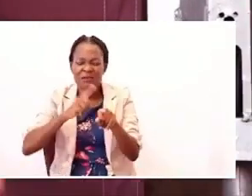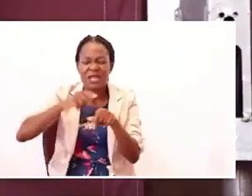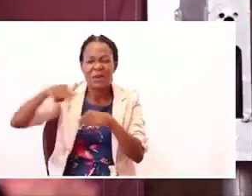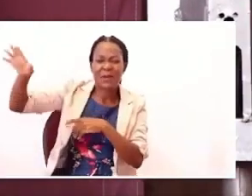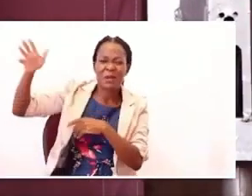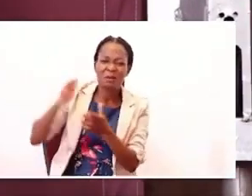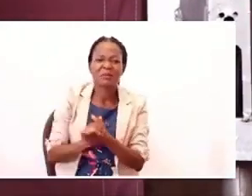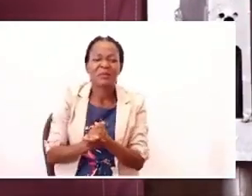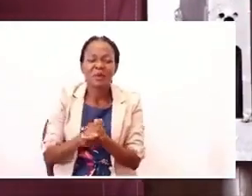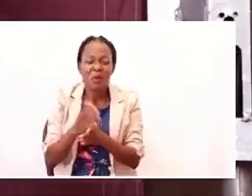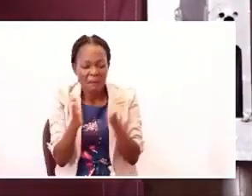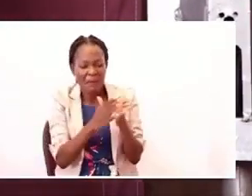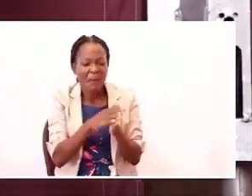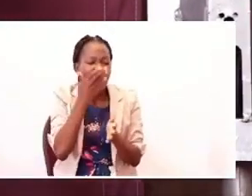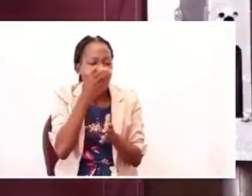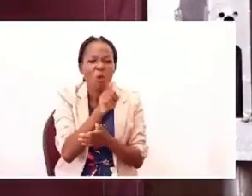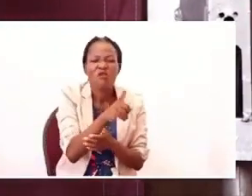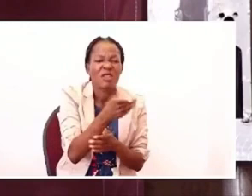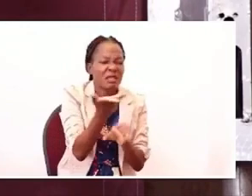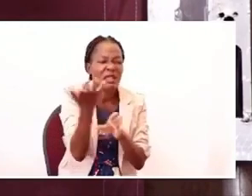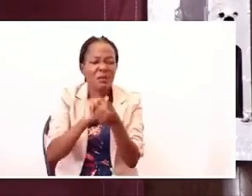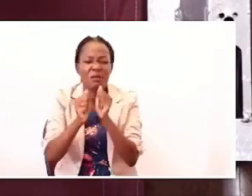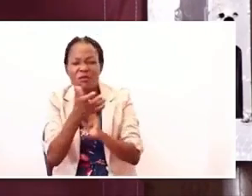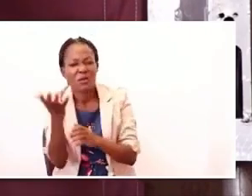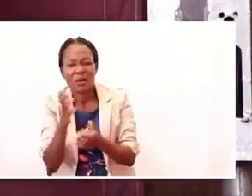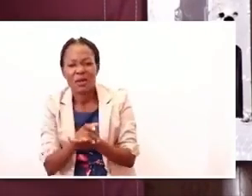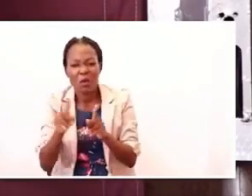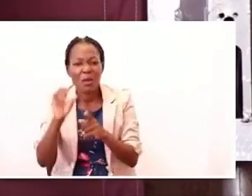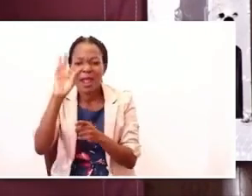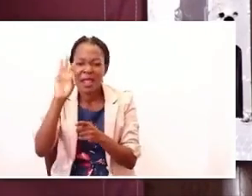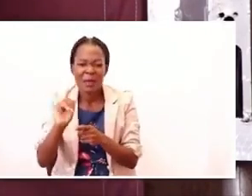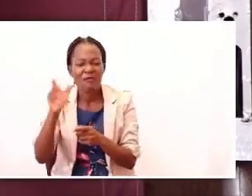COVID and other interventions, has not had recourse to the IMF.